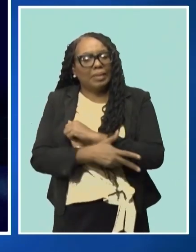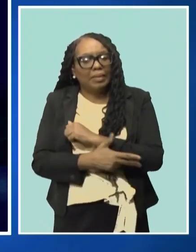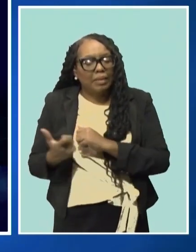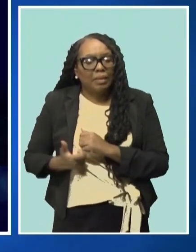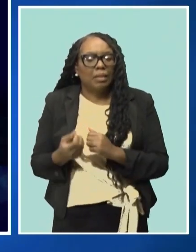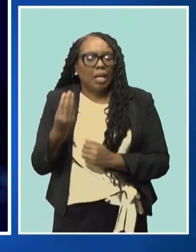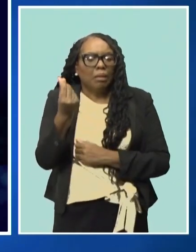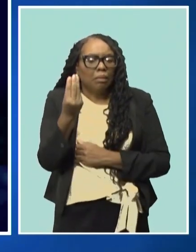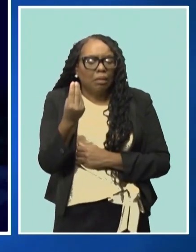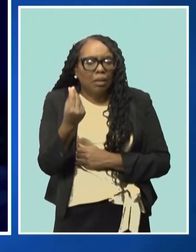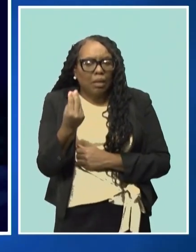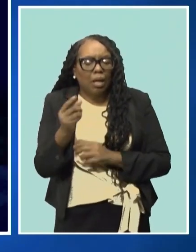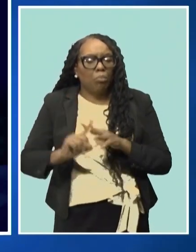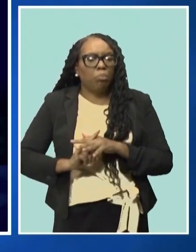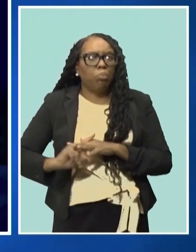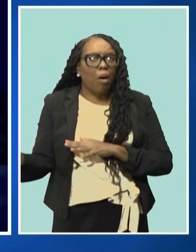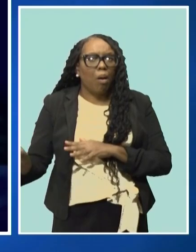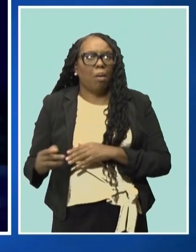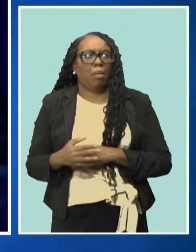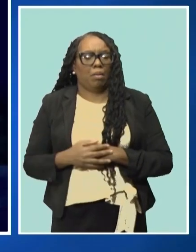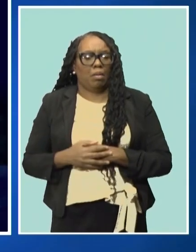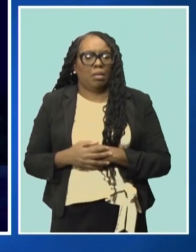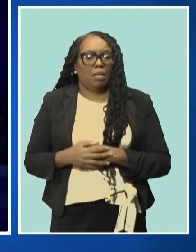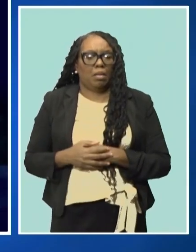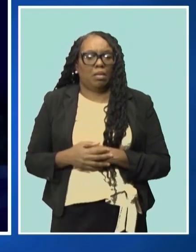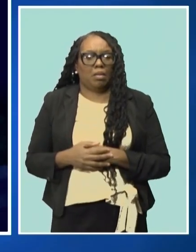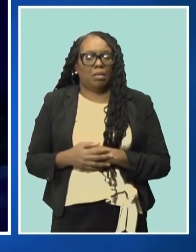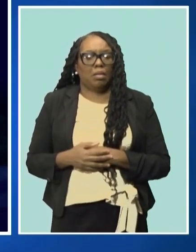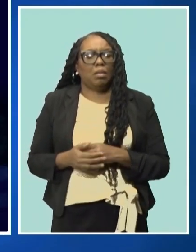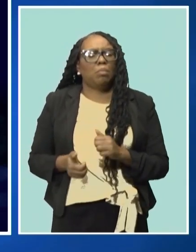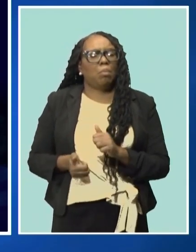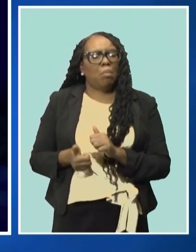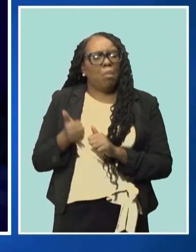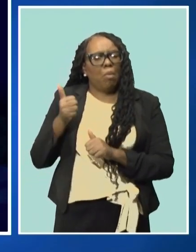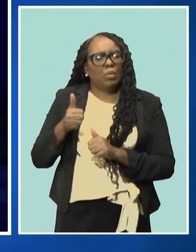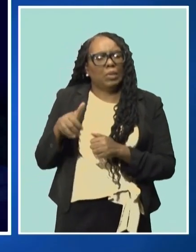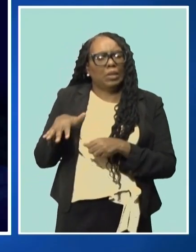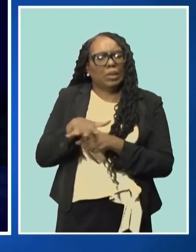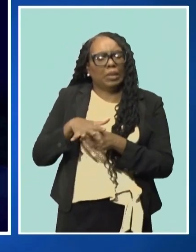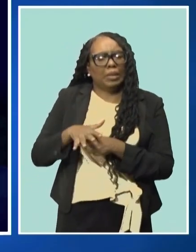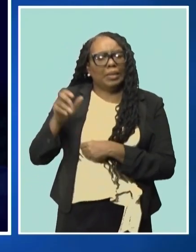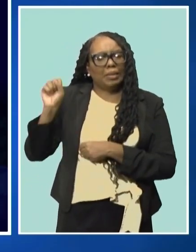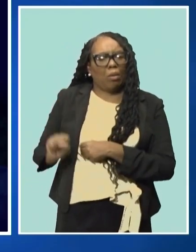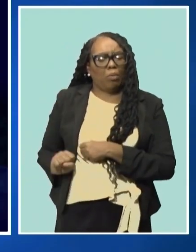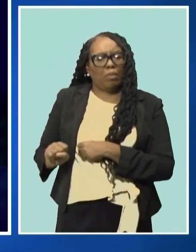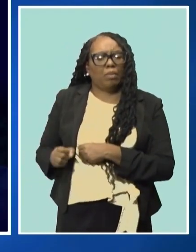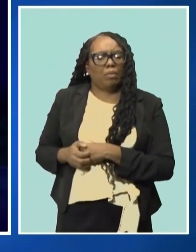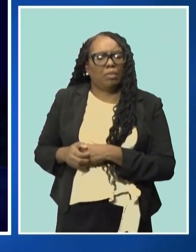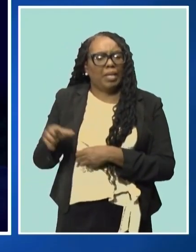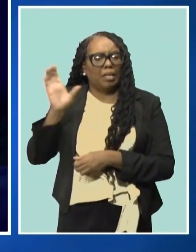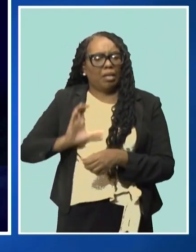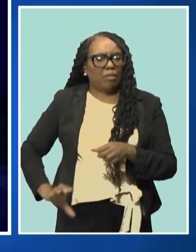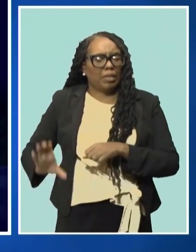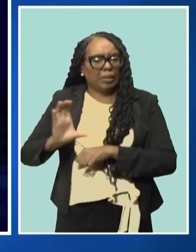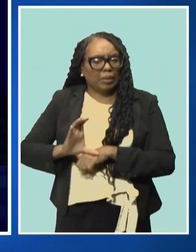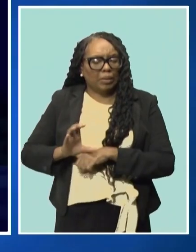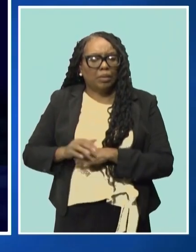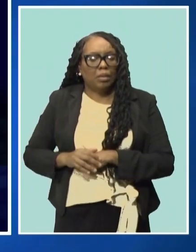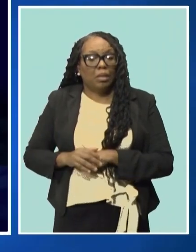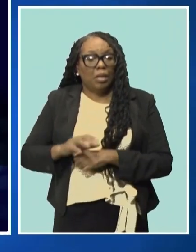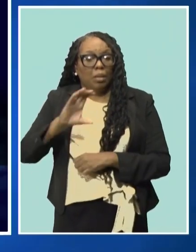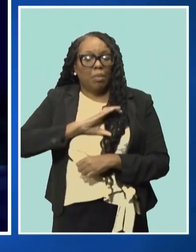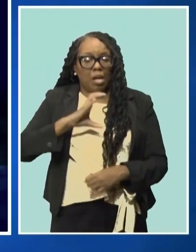business establishments located mainly in the southern part of the country. The police service has been carrying